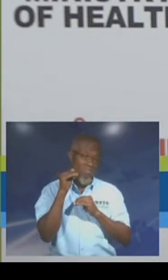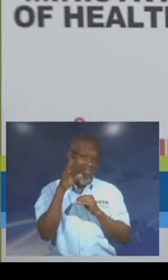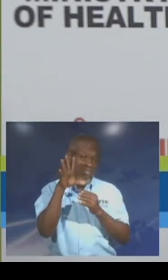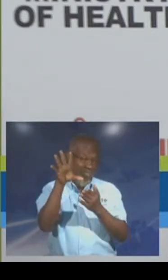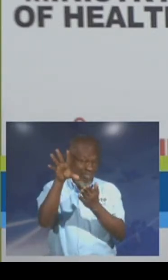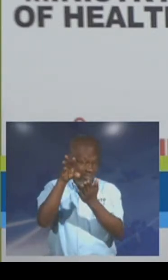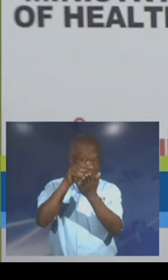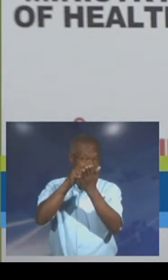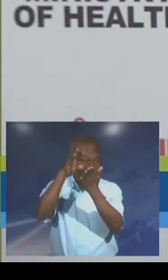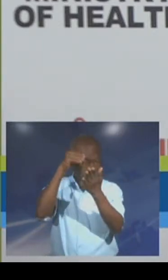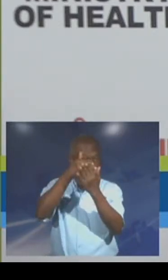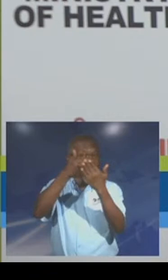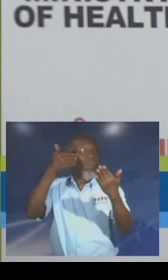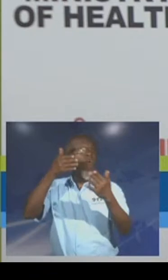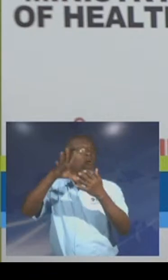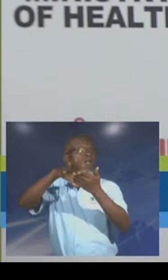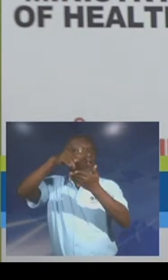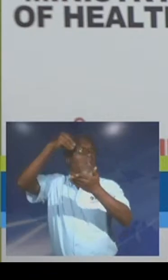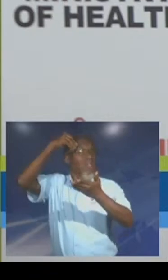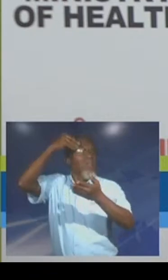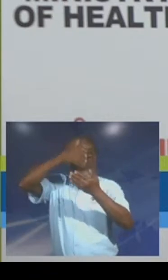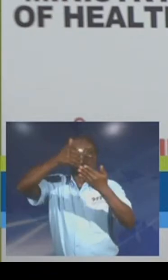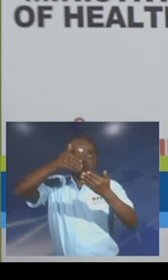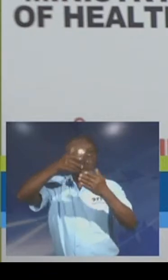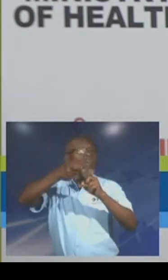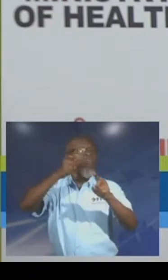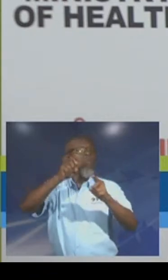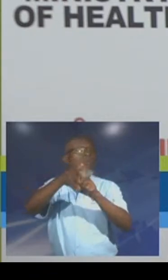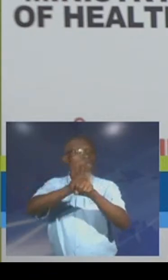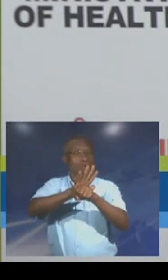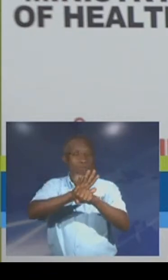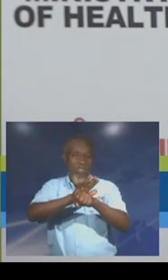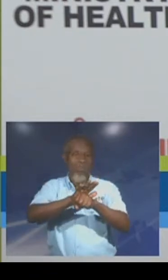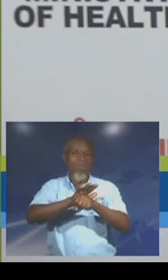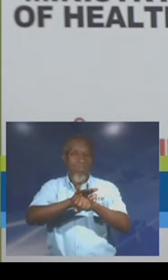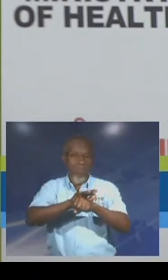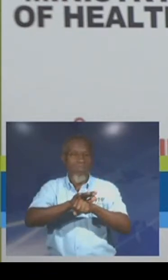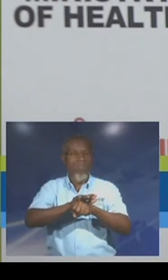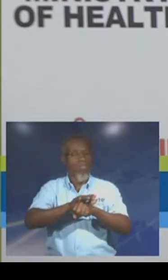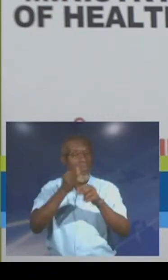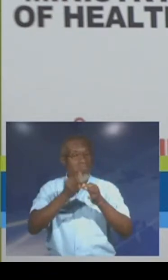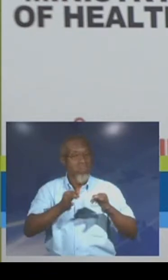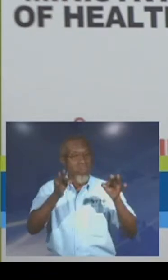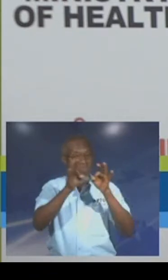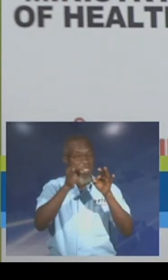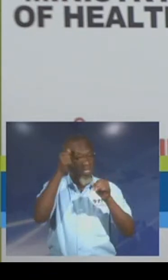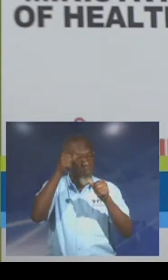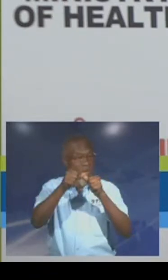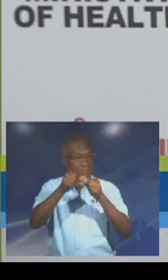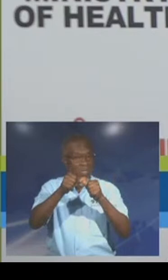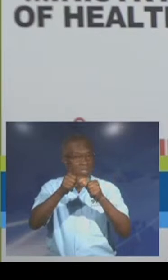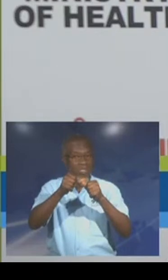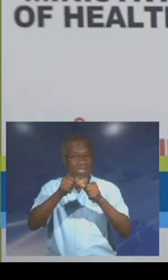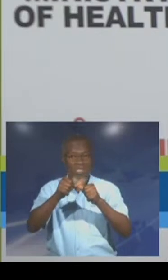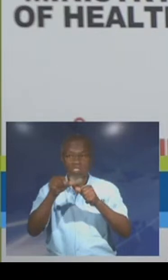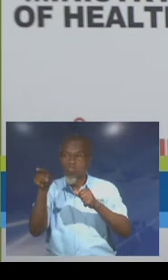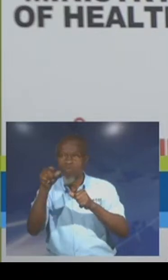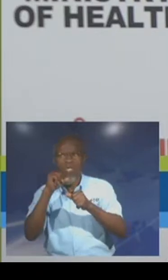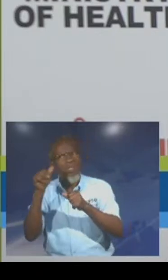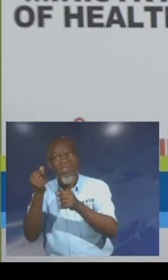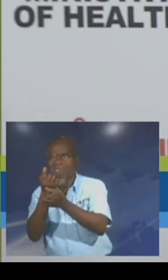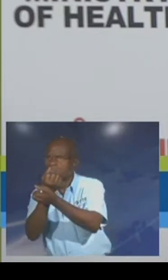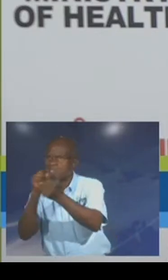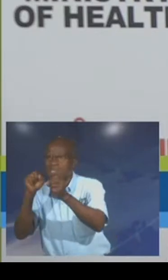COVID experience, where Dr. Tedros said no one is safe until all of us are safe. I think if I could use